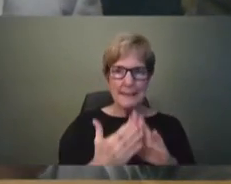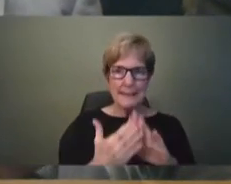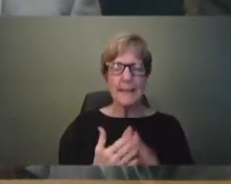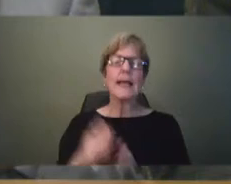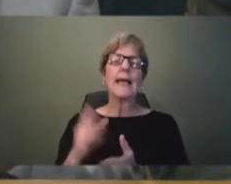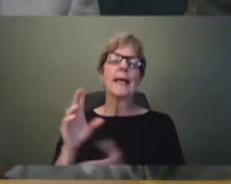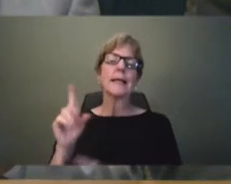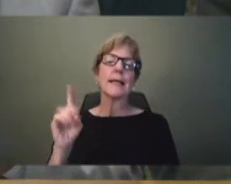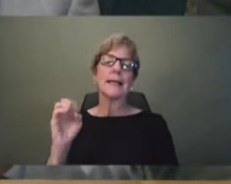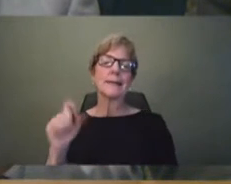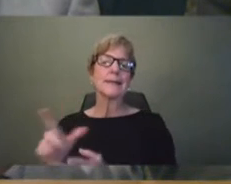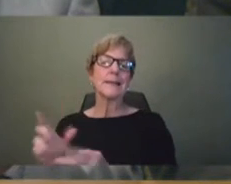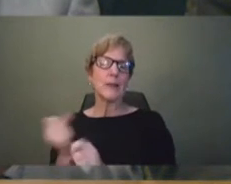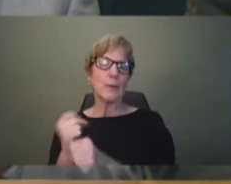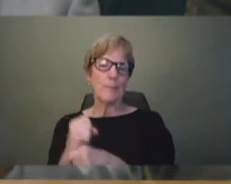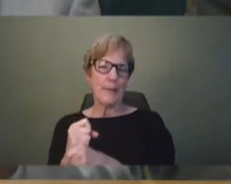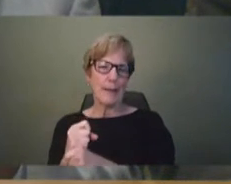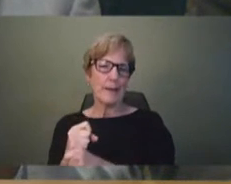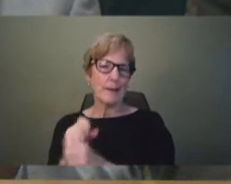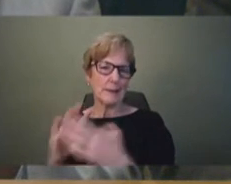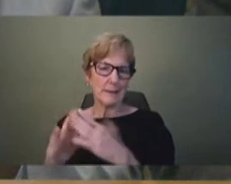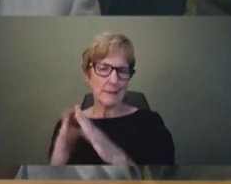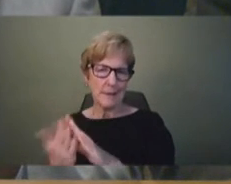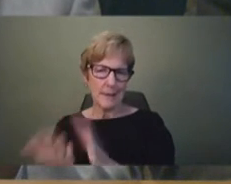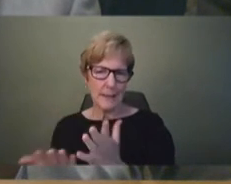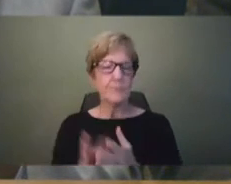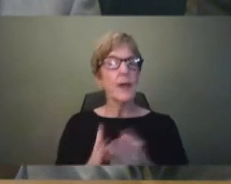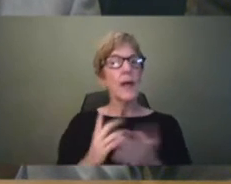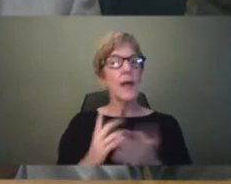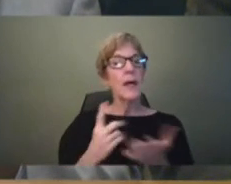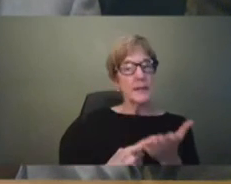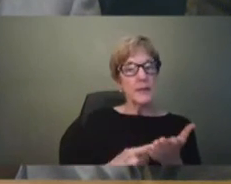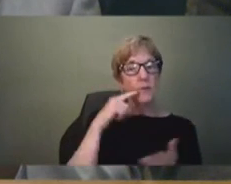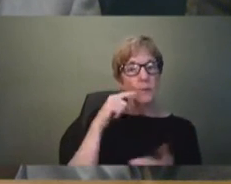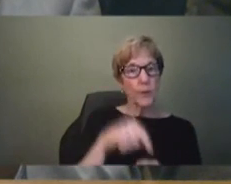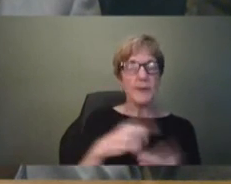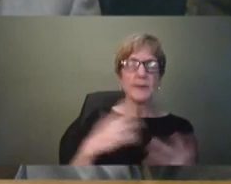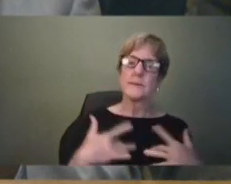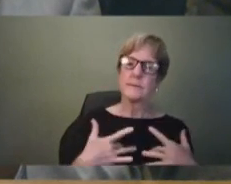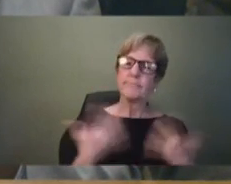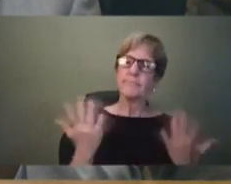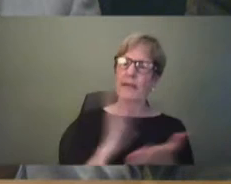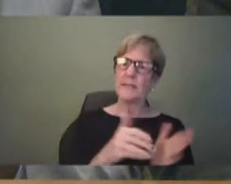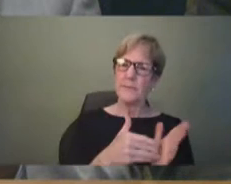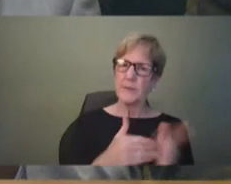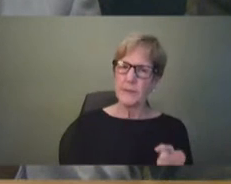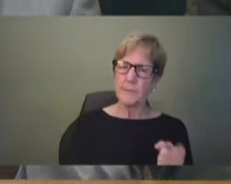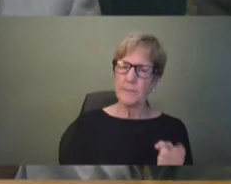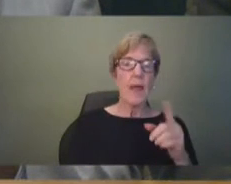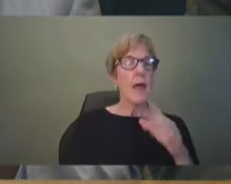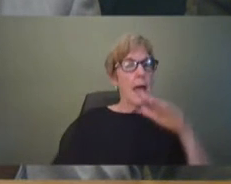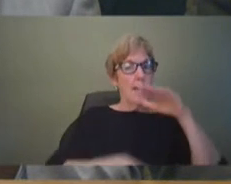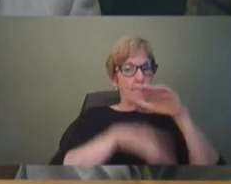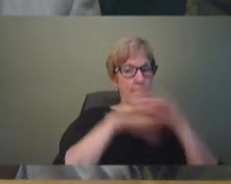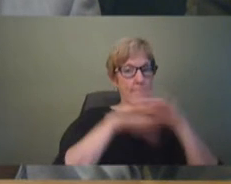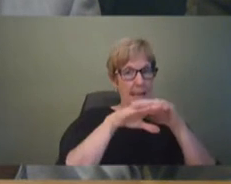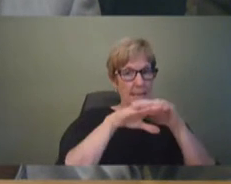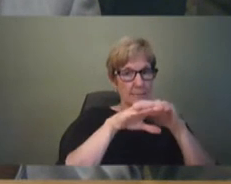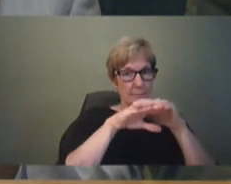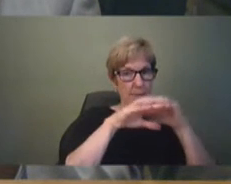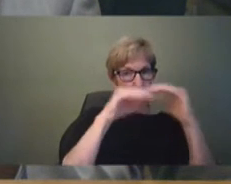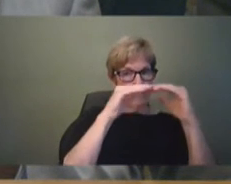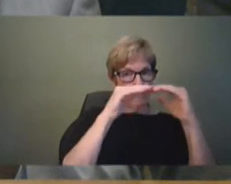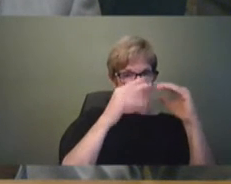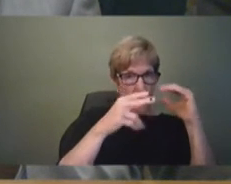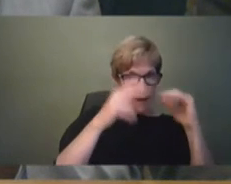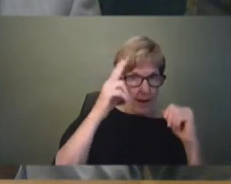the plan uh is for this to be a community Activity Center the maximum Heights in the community activity center with